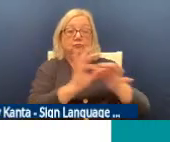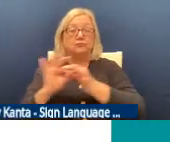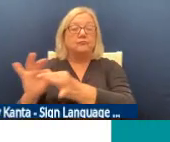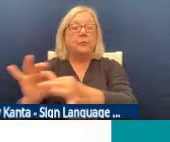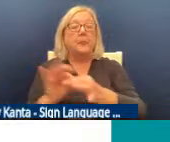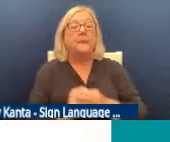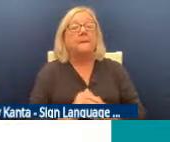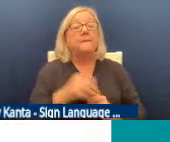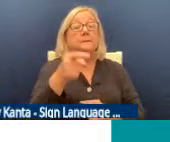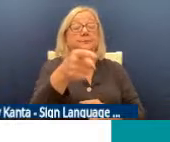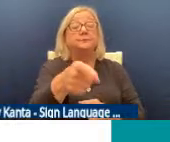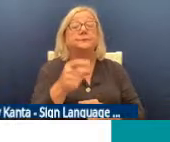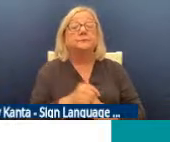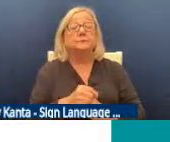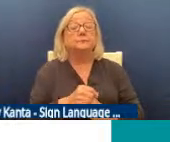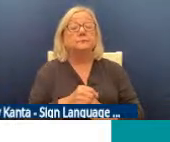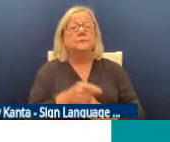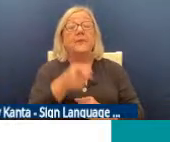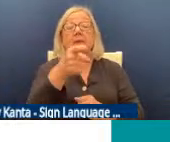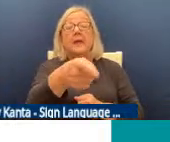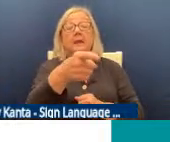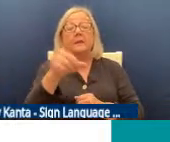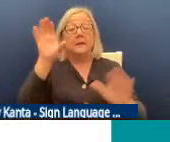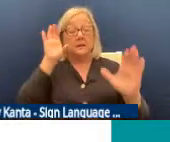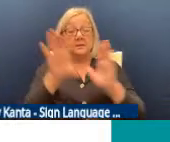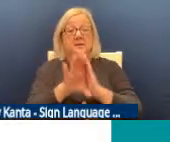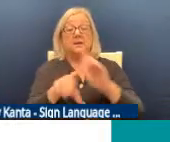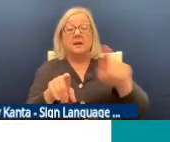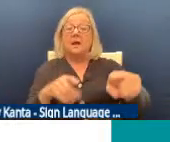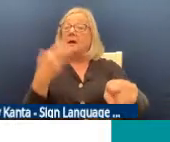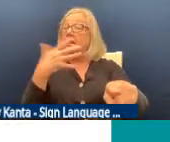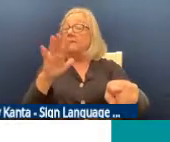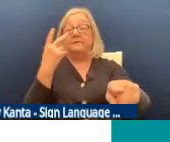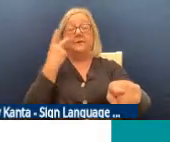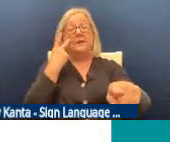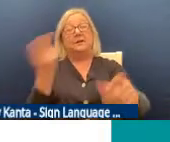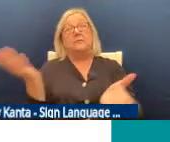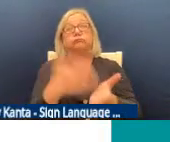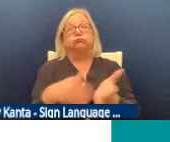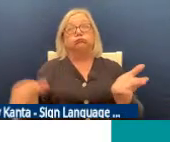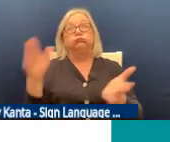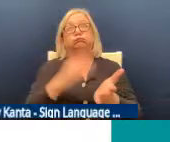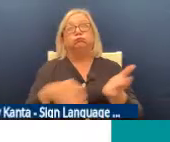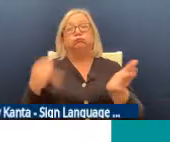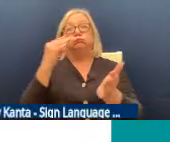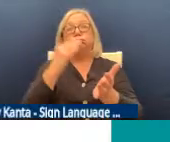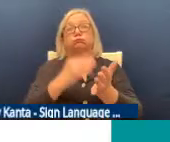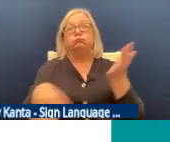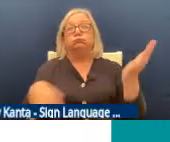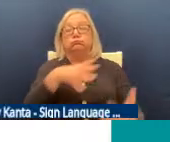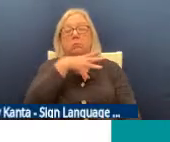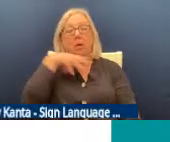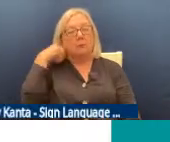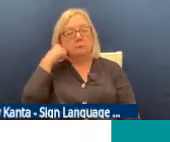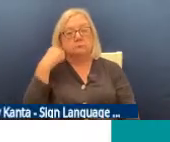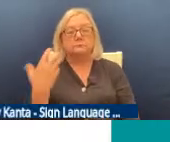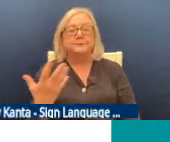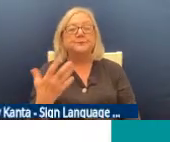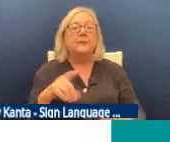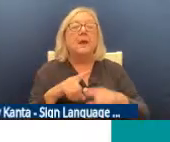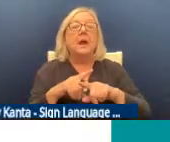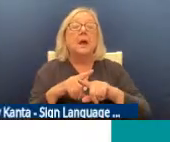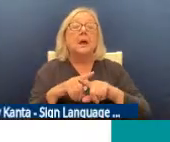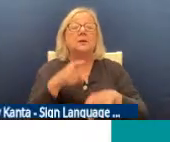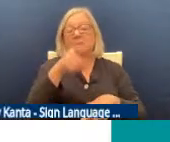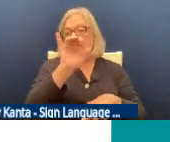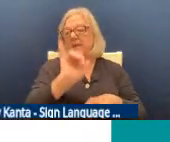So you've seen this slide ad nauseum. So this is our program schedule slide. But the good